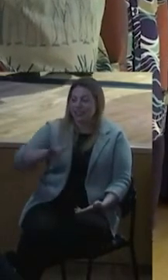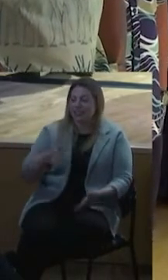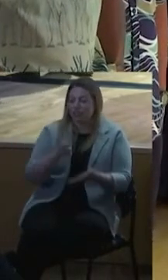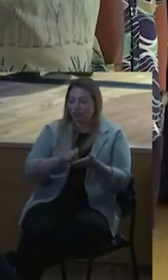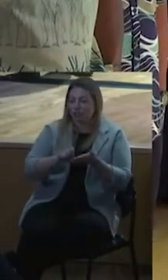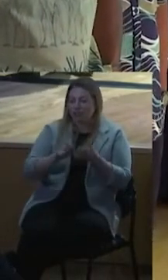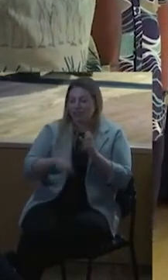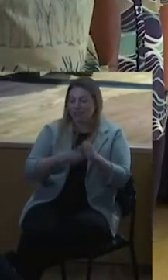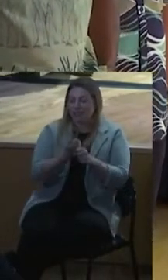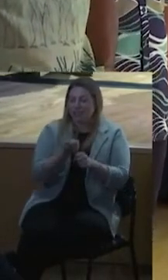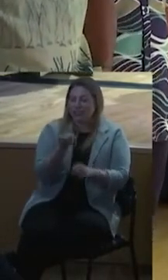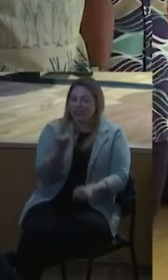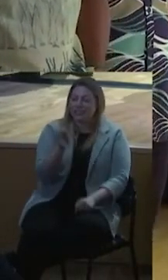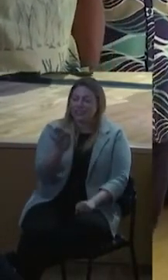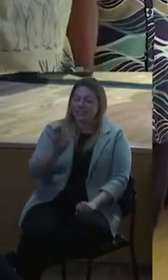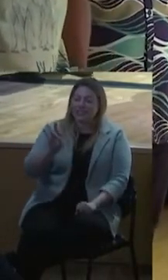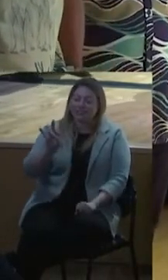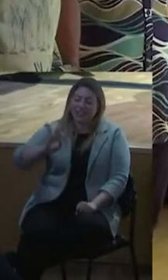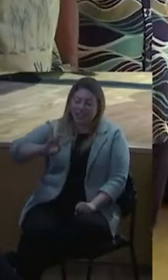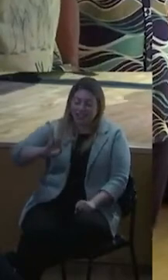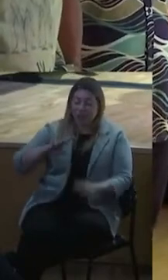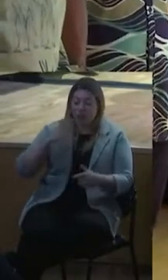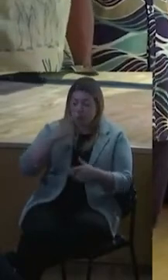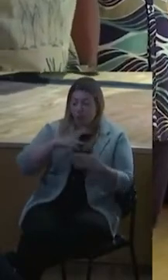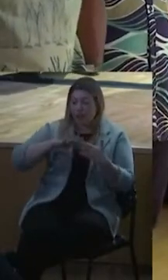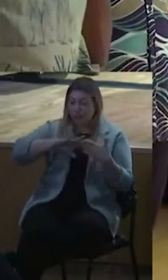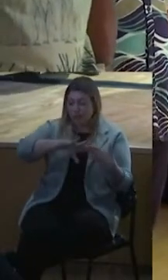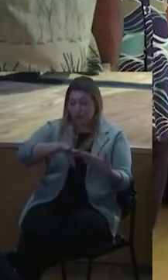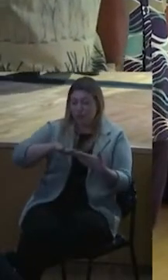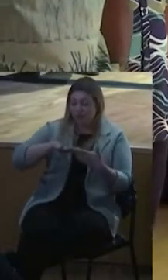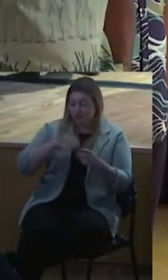in 1978 when the Hawaiian community